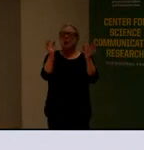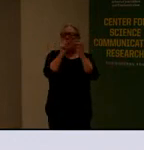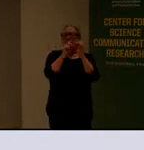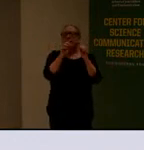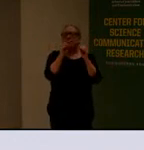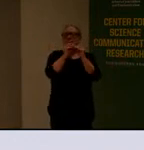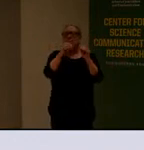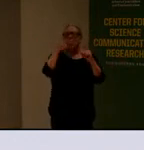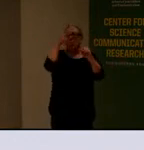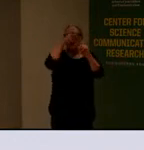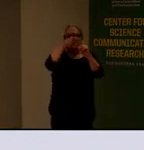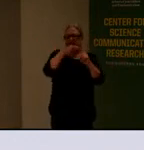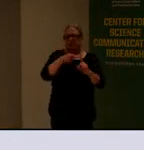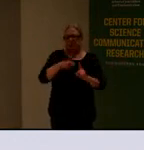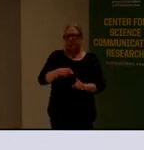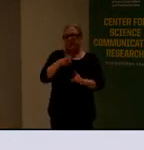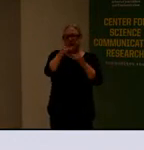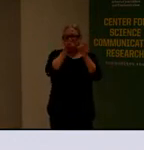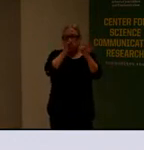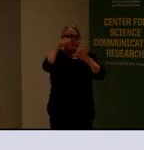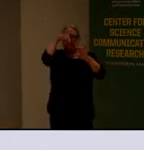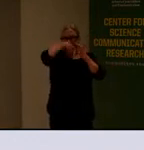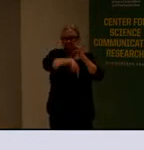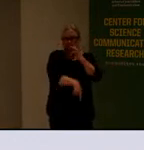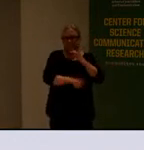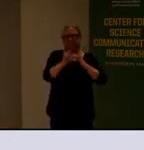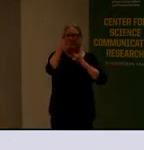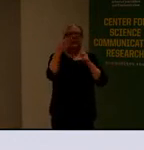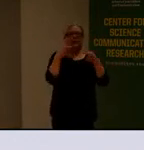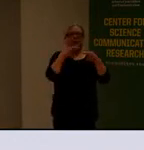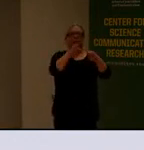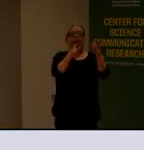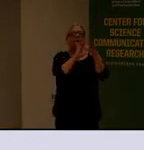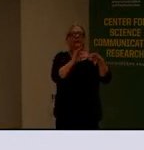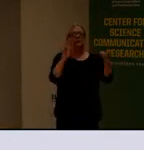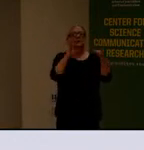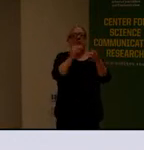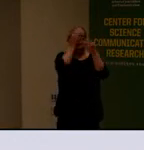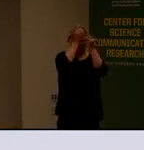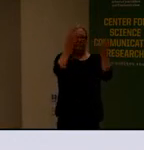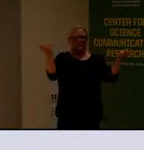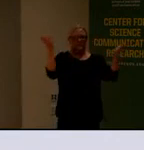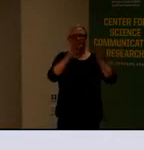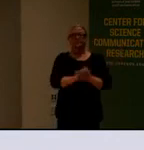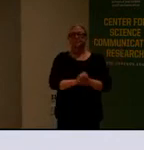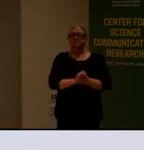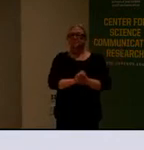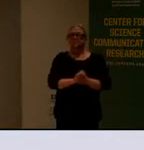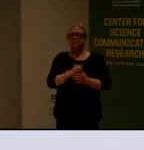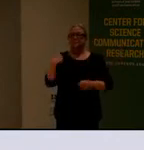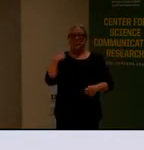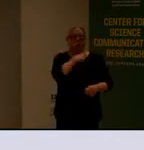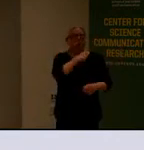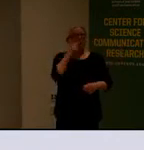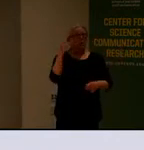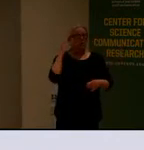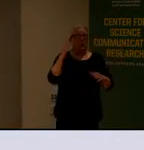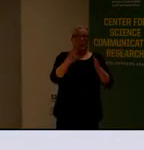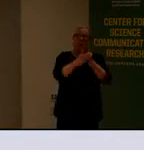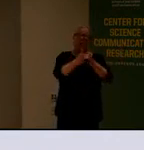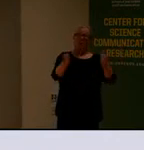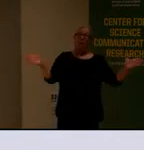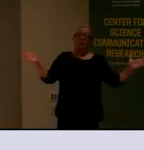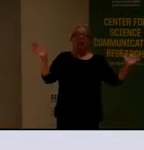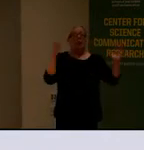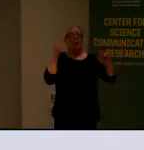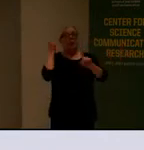specifics when I talk about opportunities for storytelling. But we know that heat has broad impacts, whether that's heat stroke,